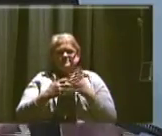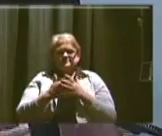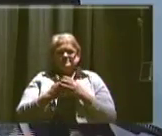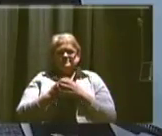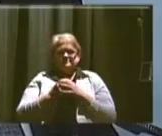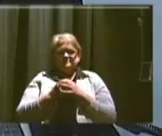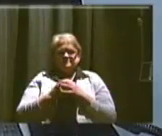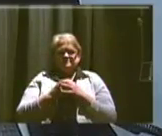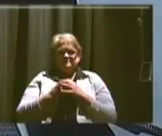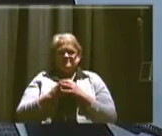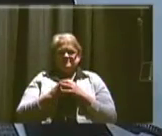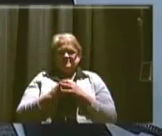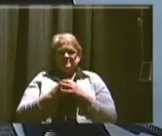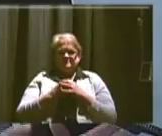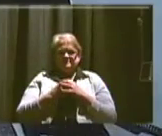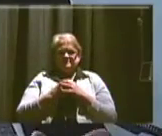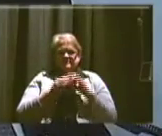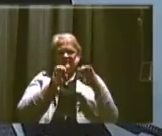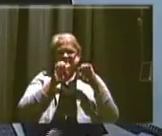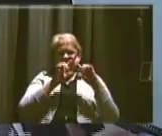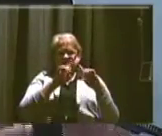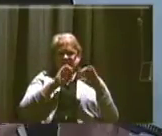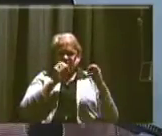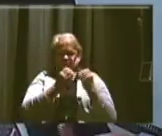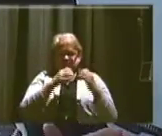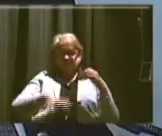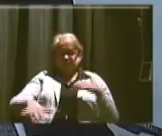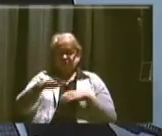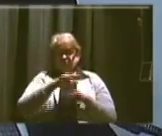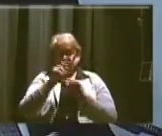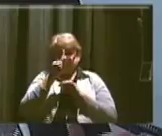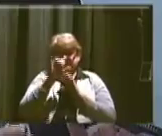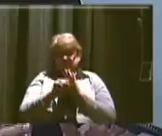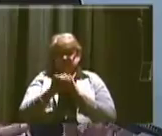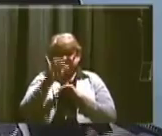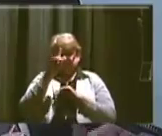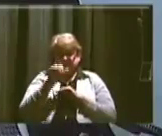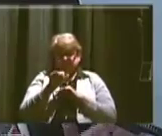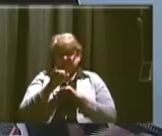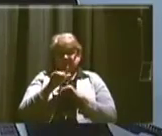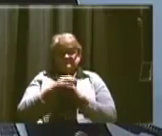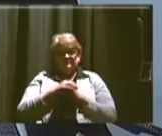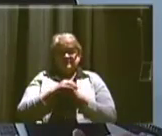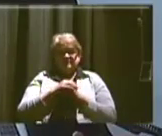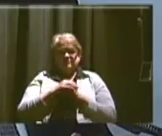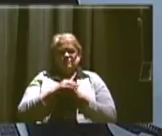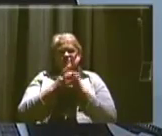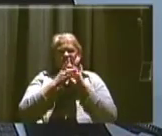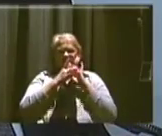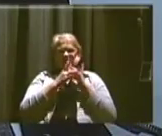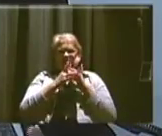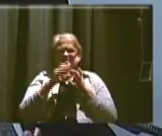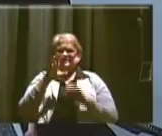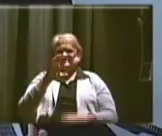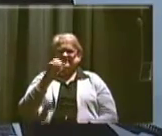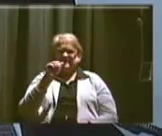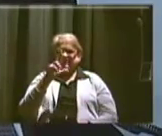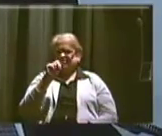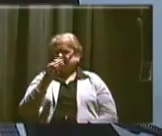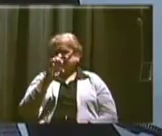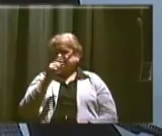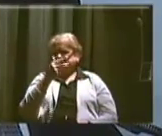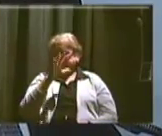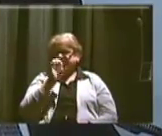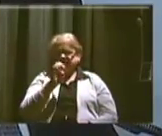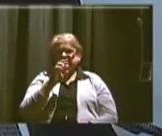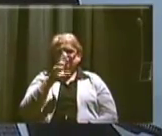as an educational organization across the state, we are wedded to this thing called Carnegie Units. And I think that if